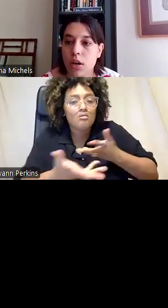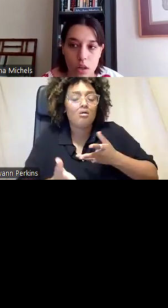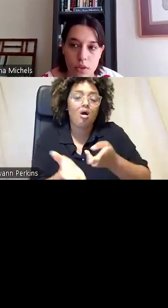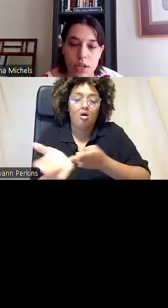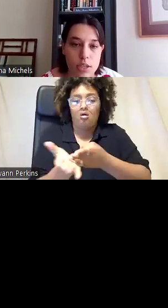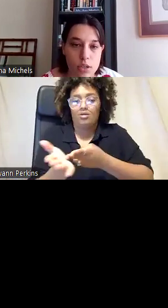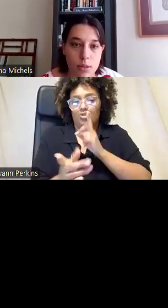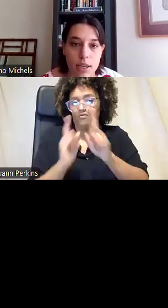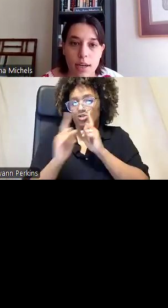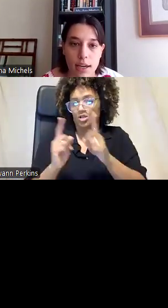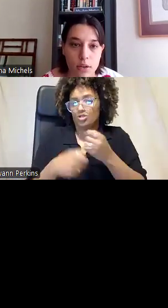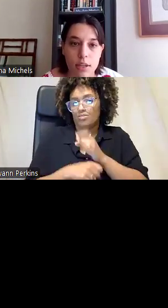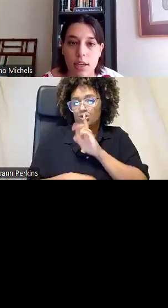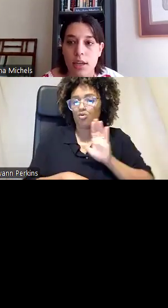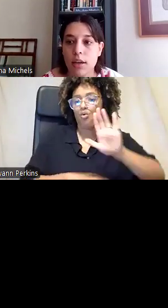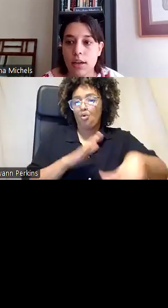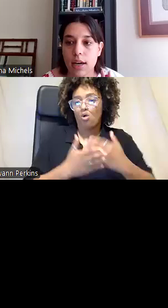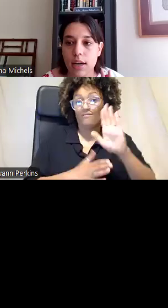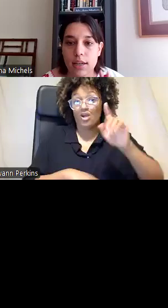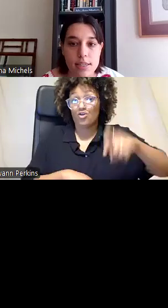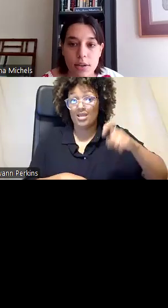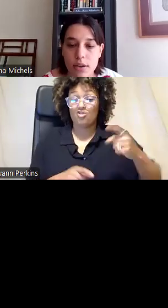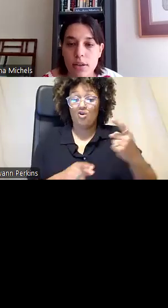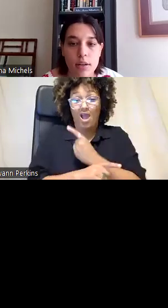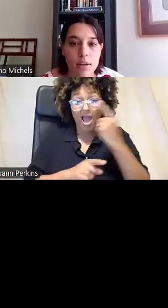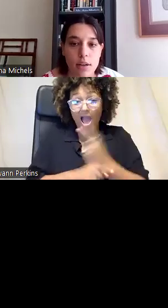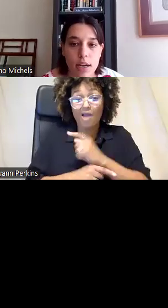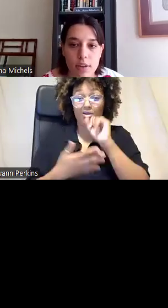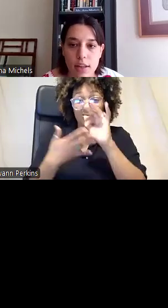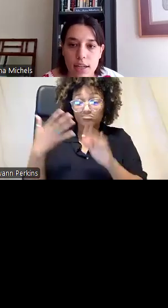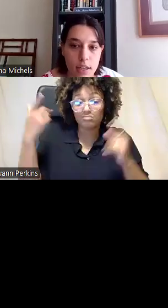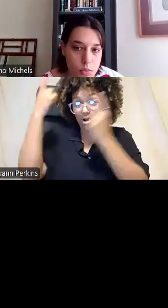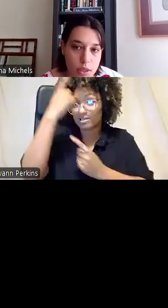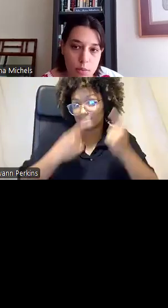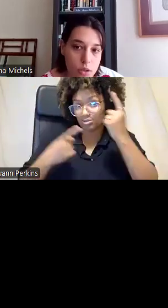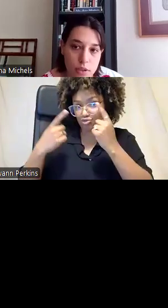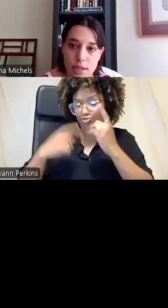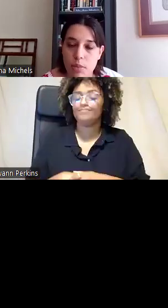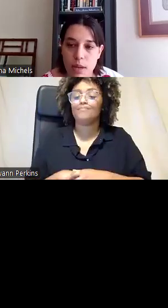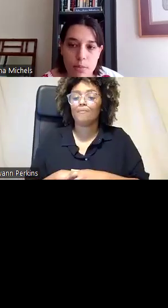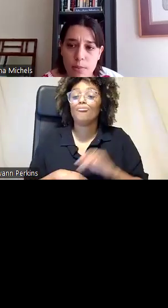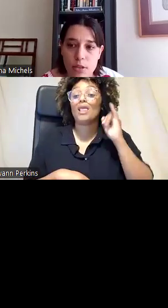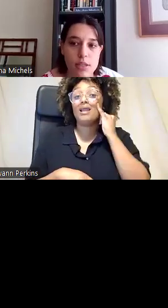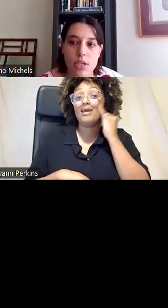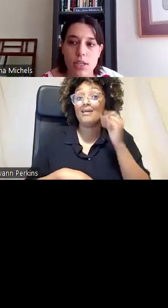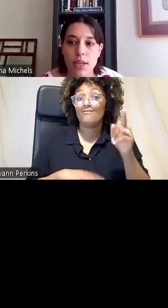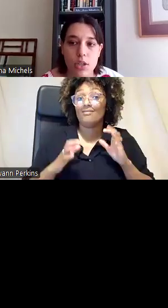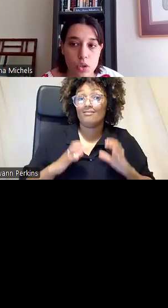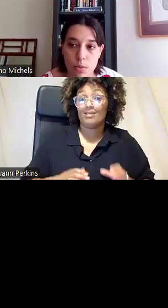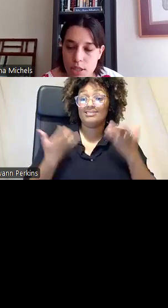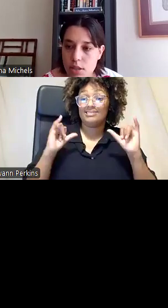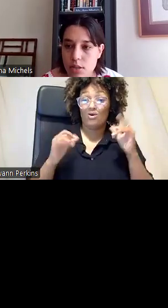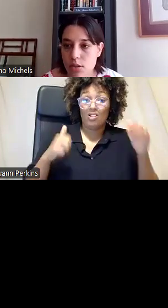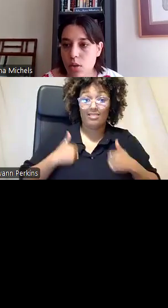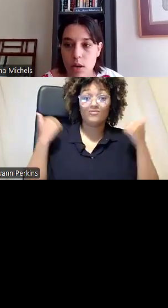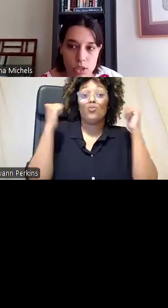that all of their needs are being accurately considered. And if the client lives with the abuser, for example, it may be helpful to suggest making